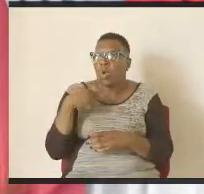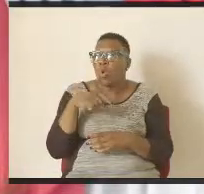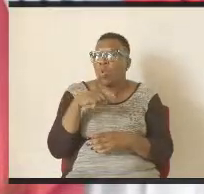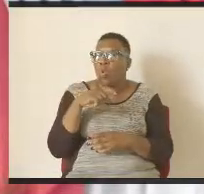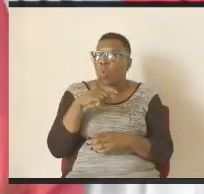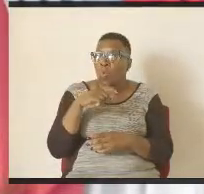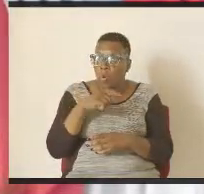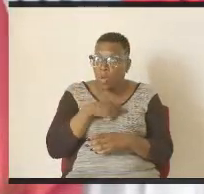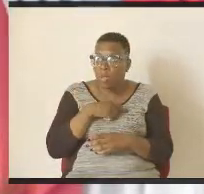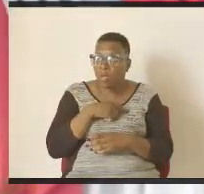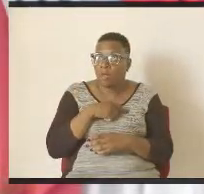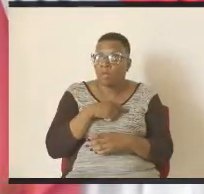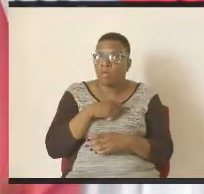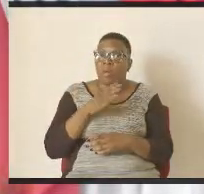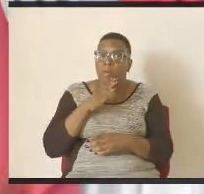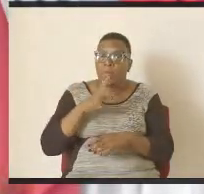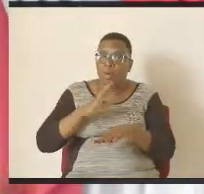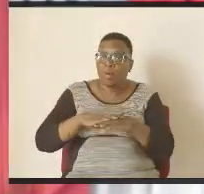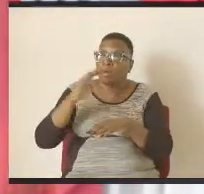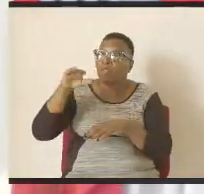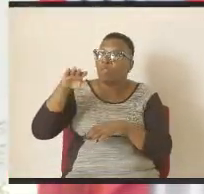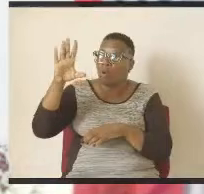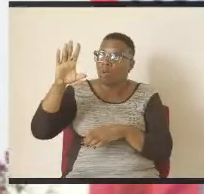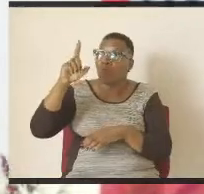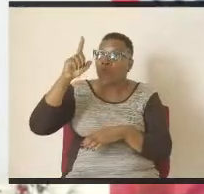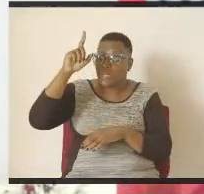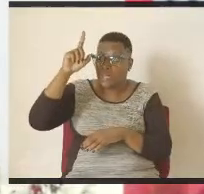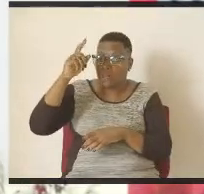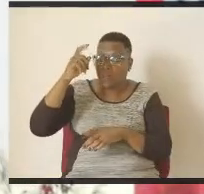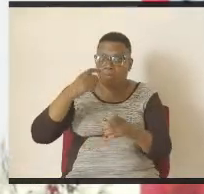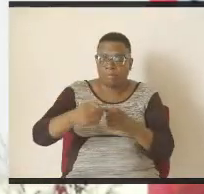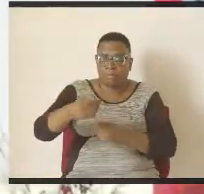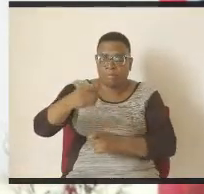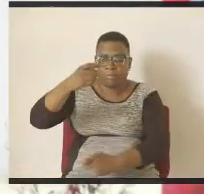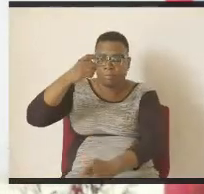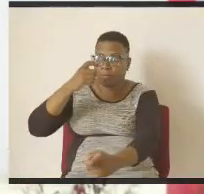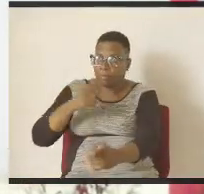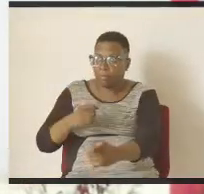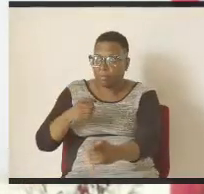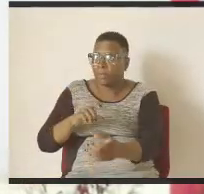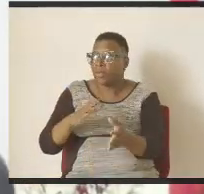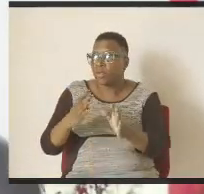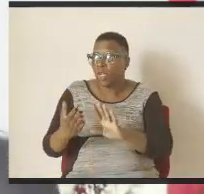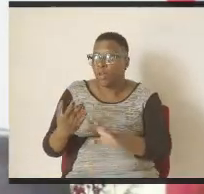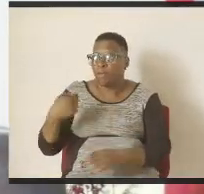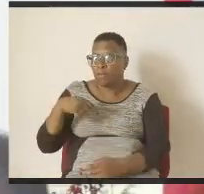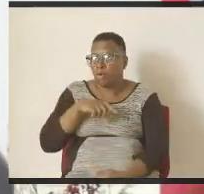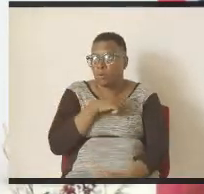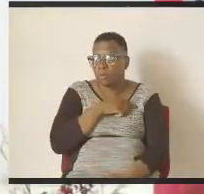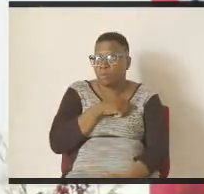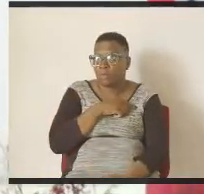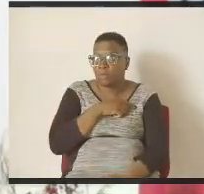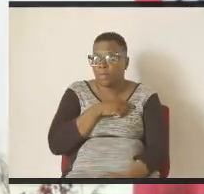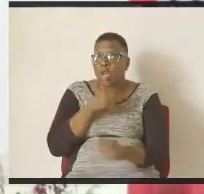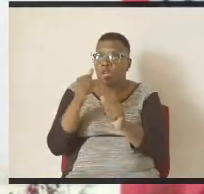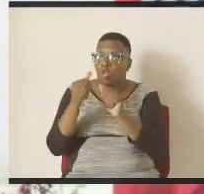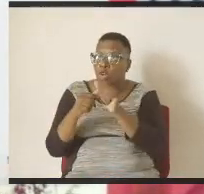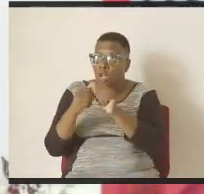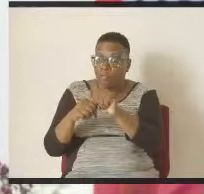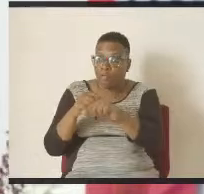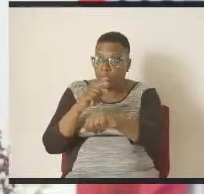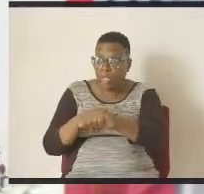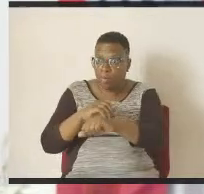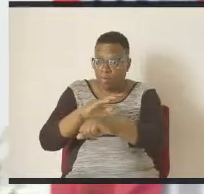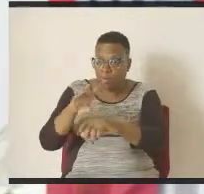that cross. And he died in our place. And every time we participate in the